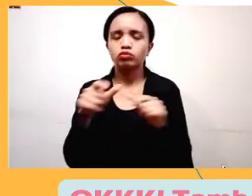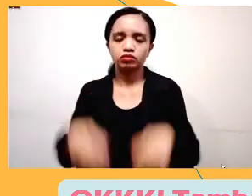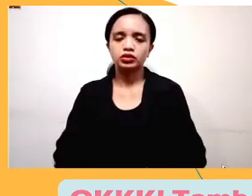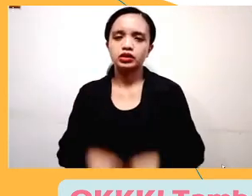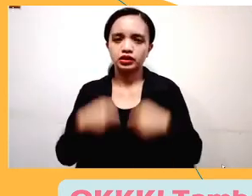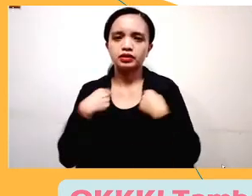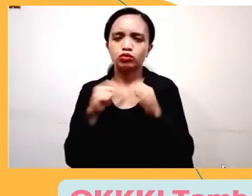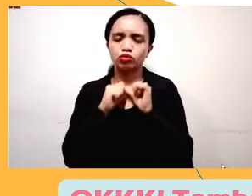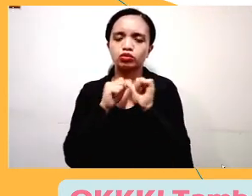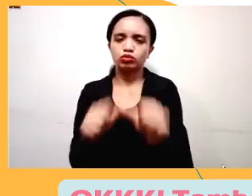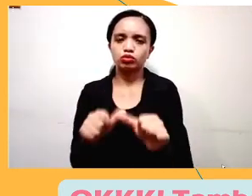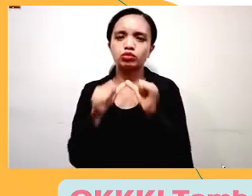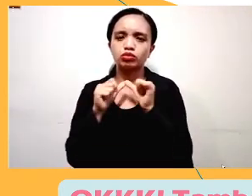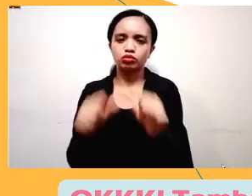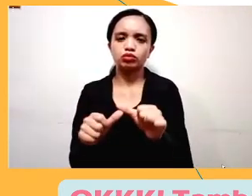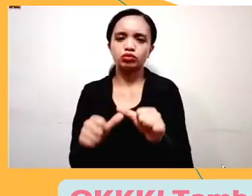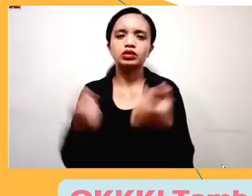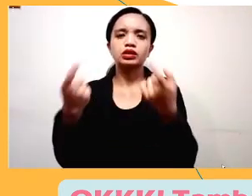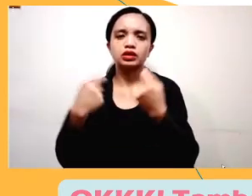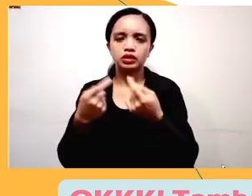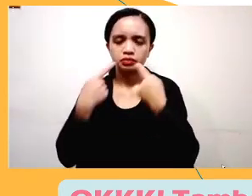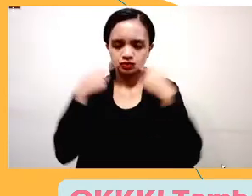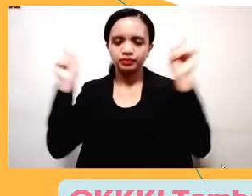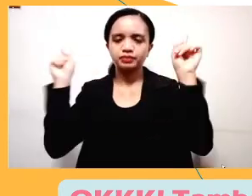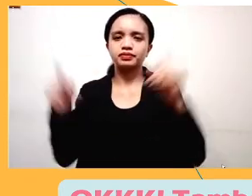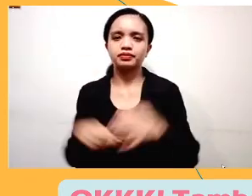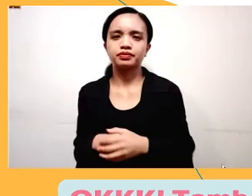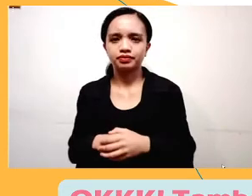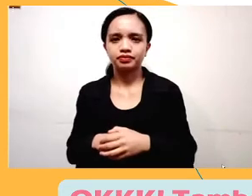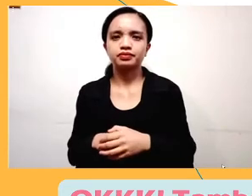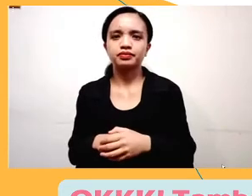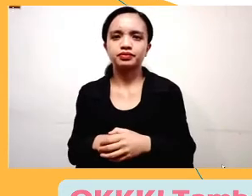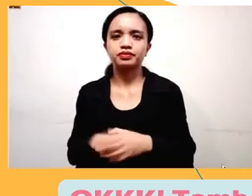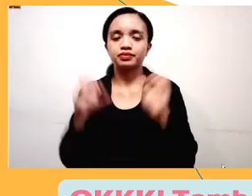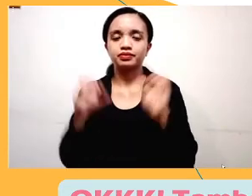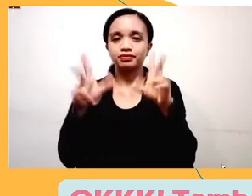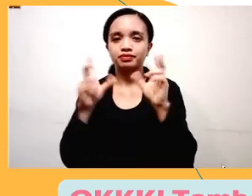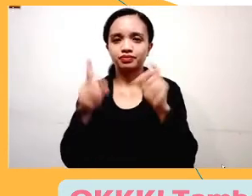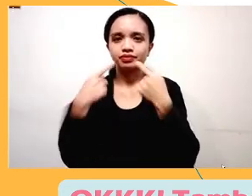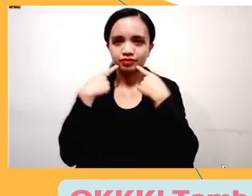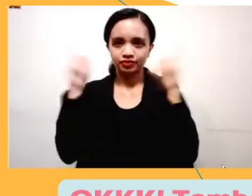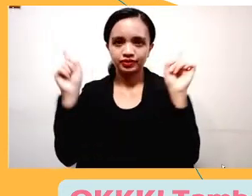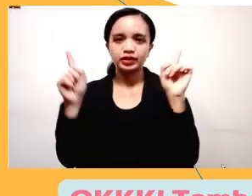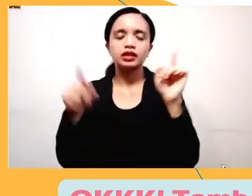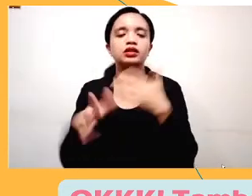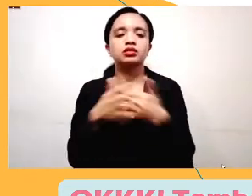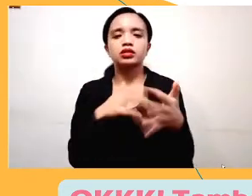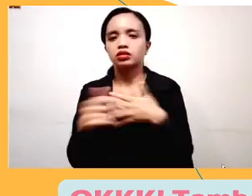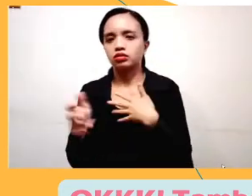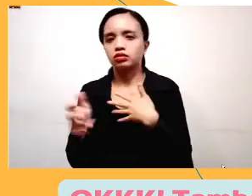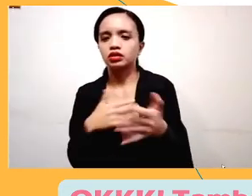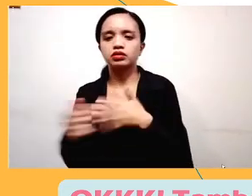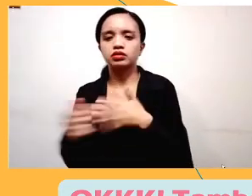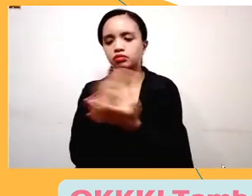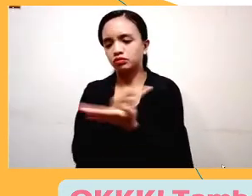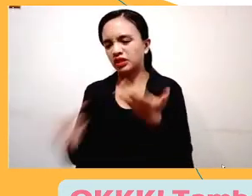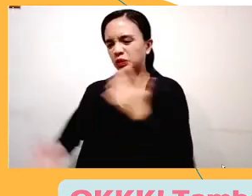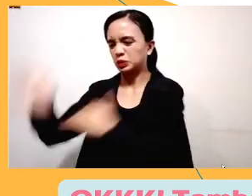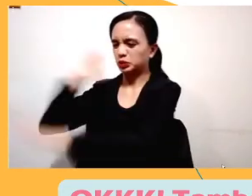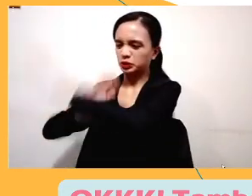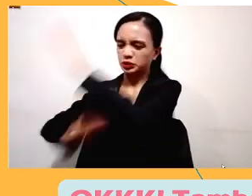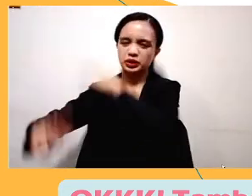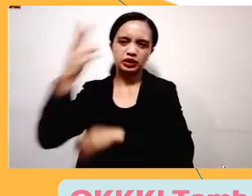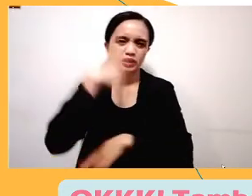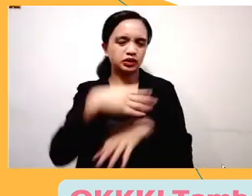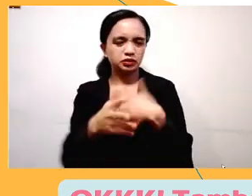you will thrive. You will get there, okay? With some failures, some dapa, some iyak, some whatever,